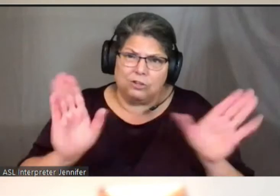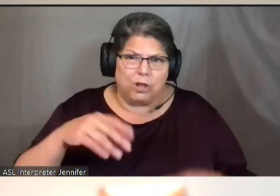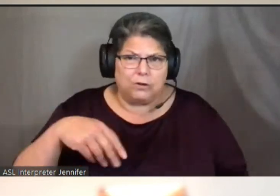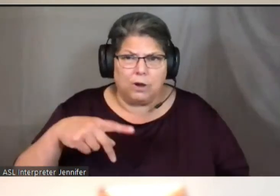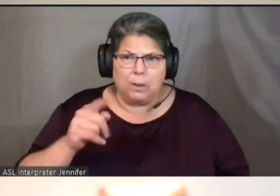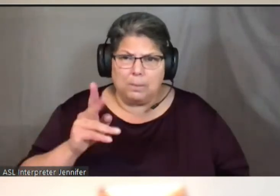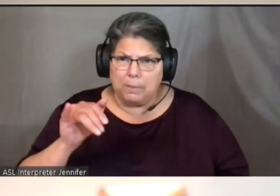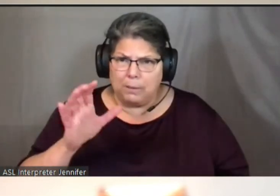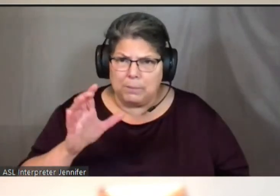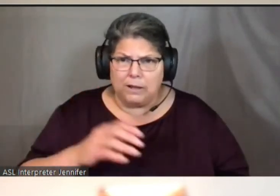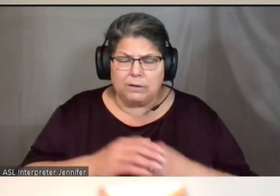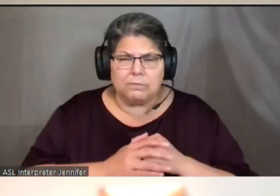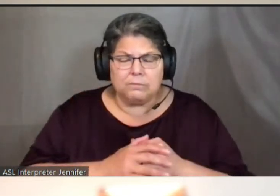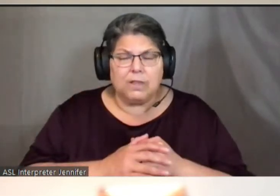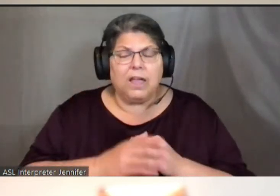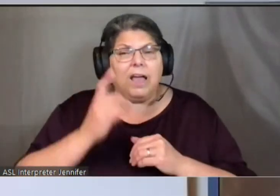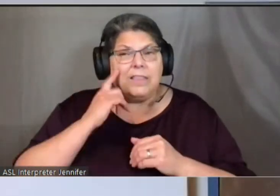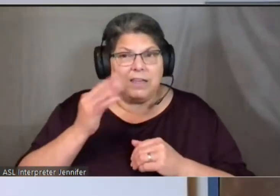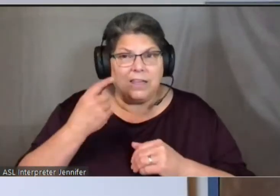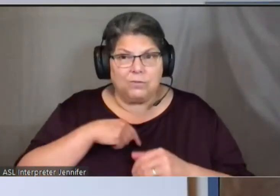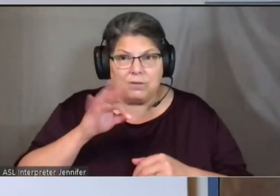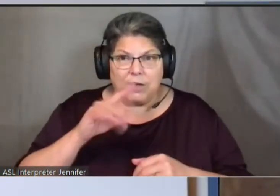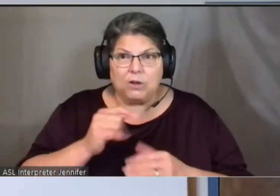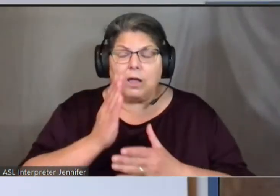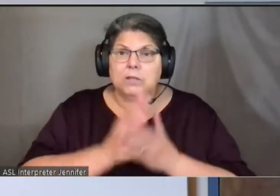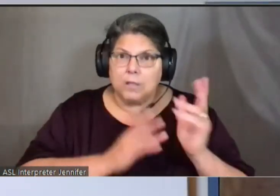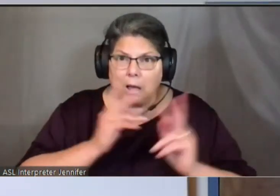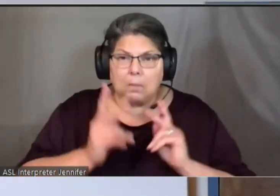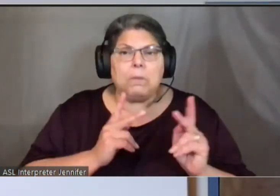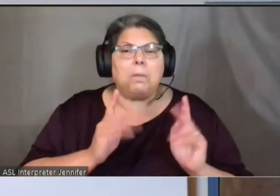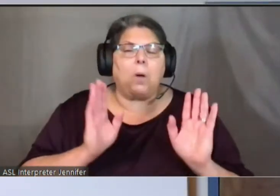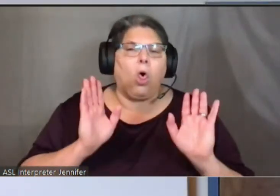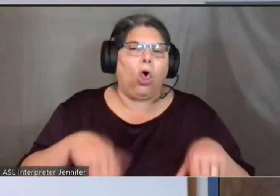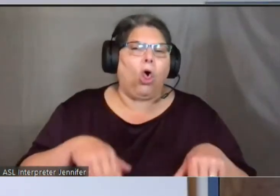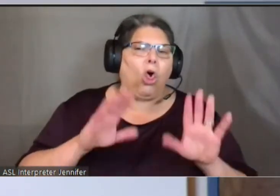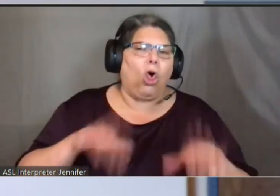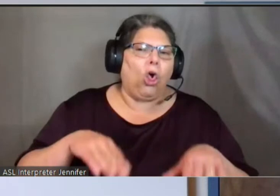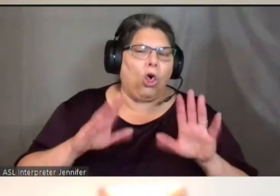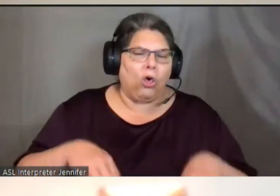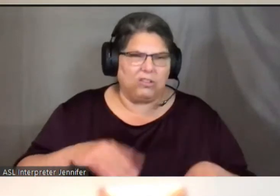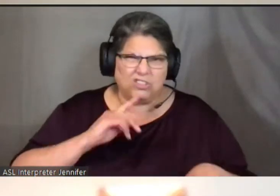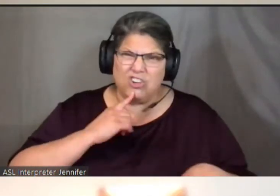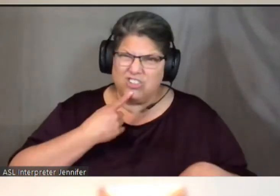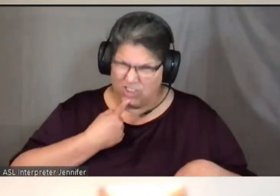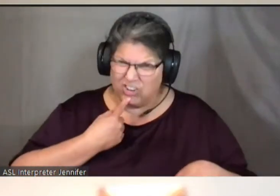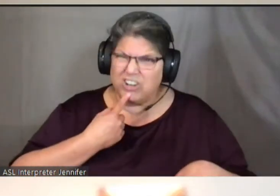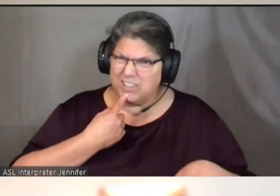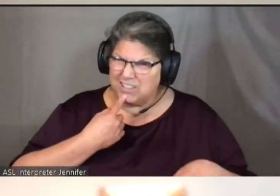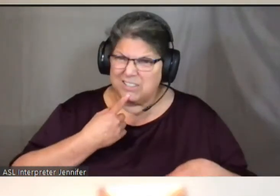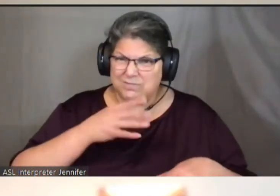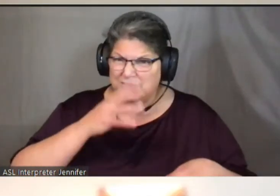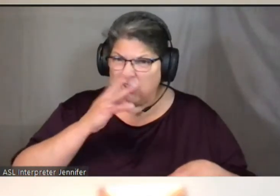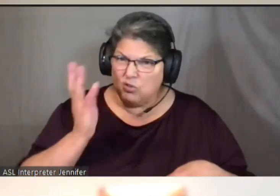I think if we found that there were egregious problems, code enforcement could be called to investigate.